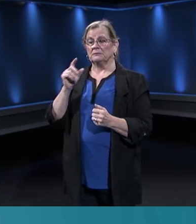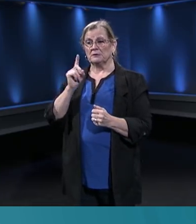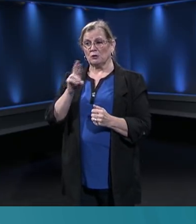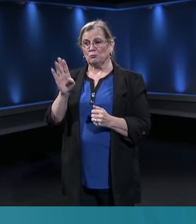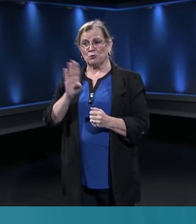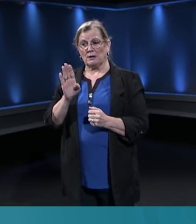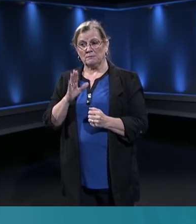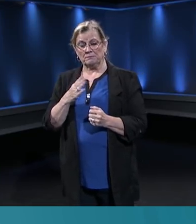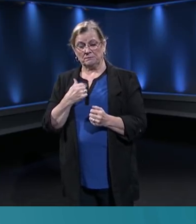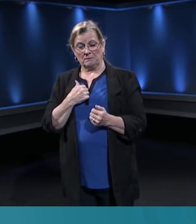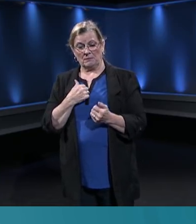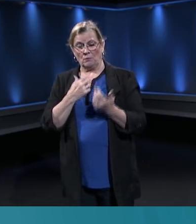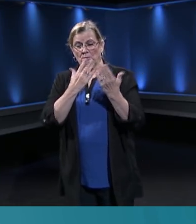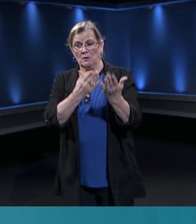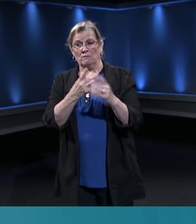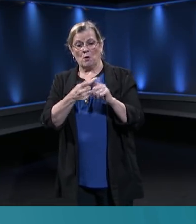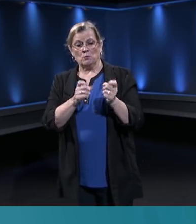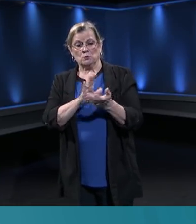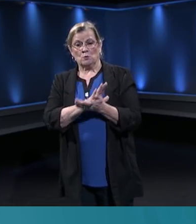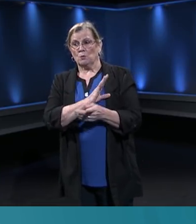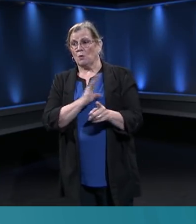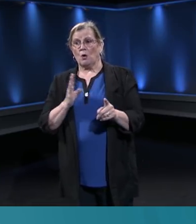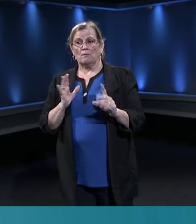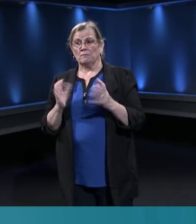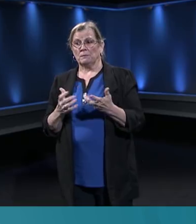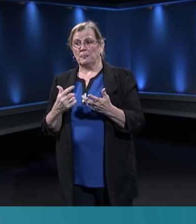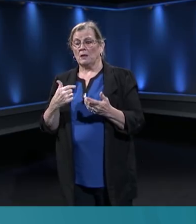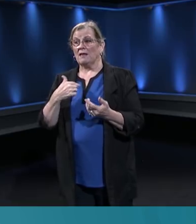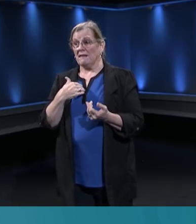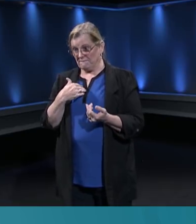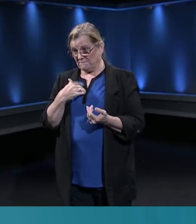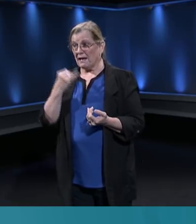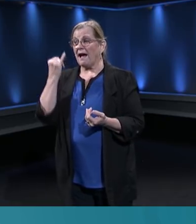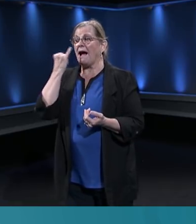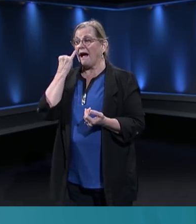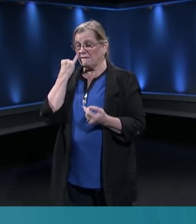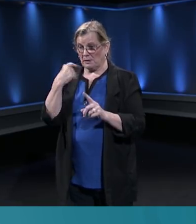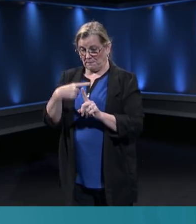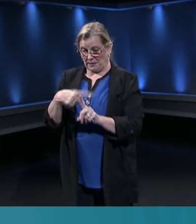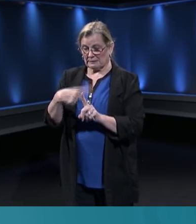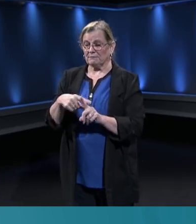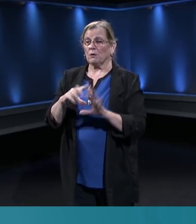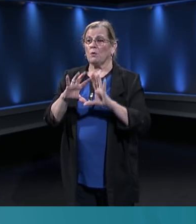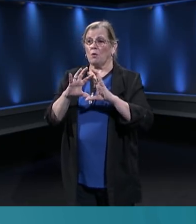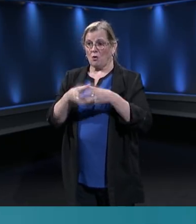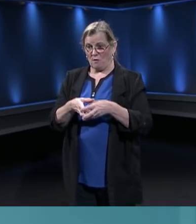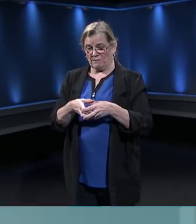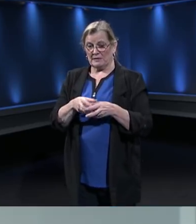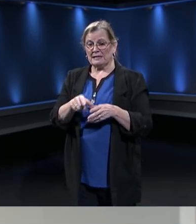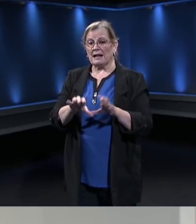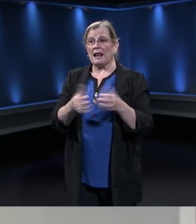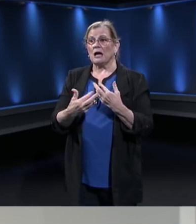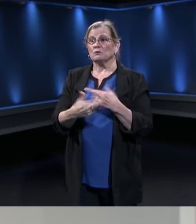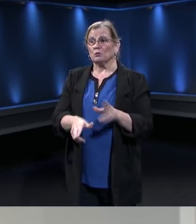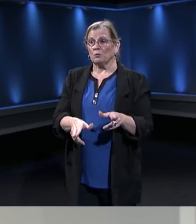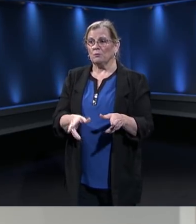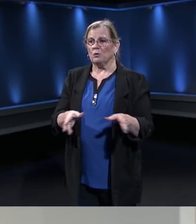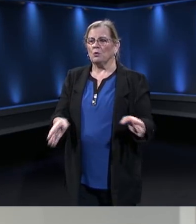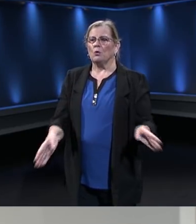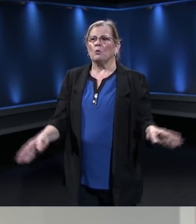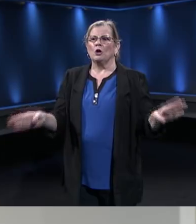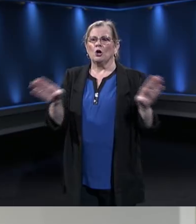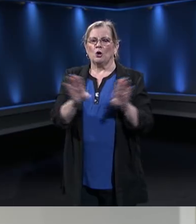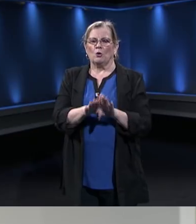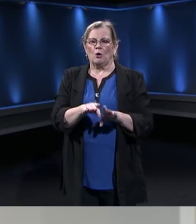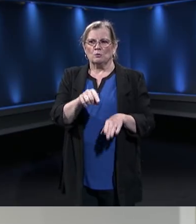the review is that when we have a positive COVID case in a classroom, we would close that classroom for up